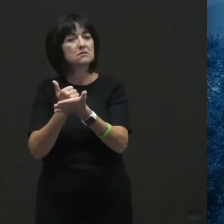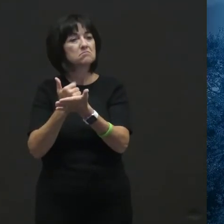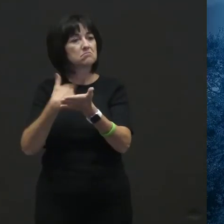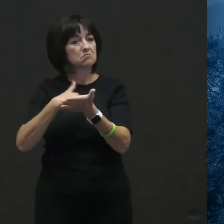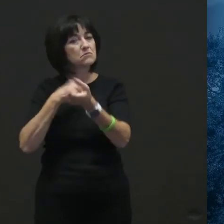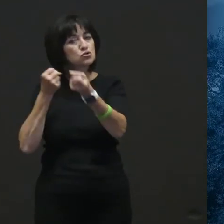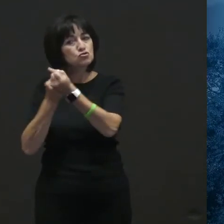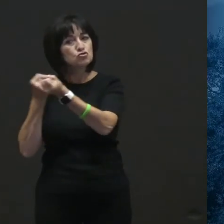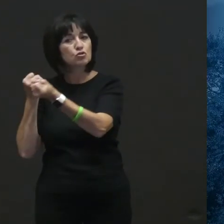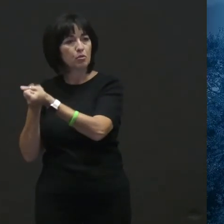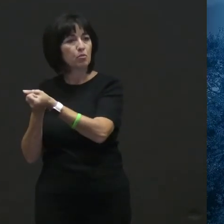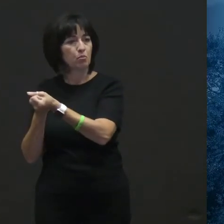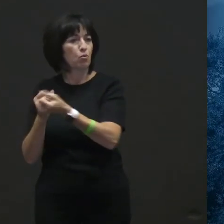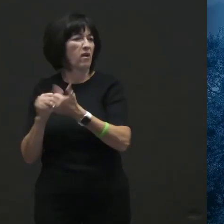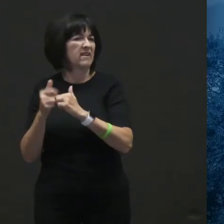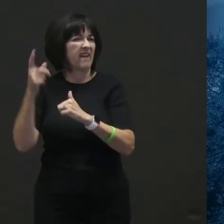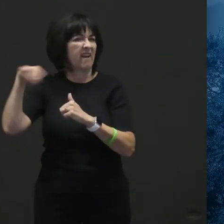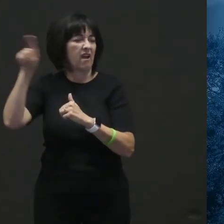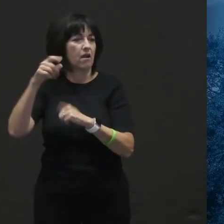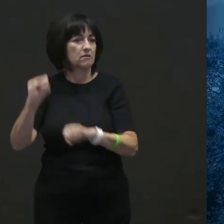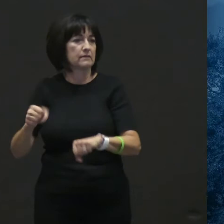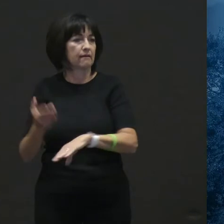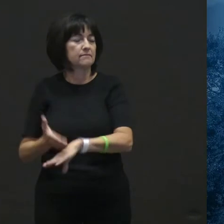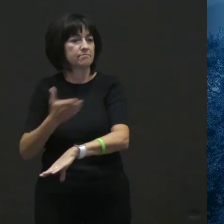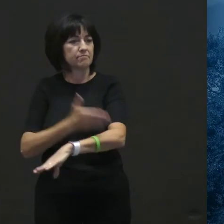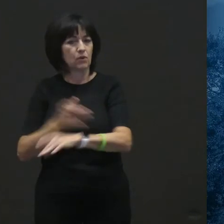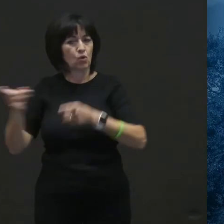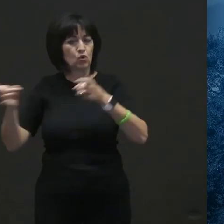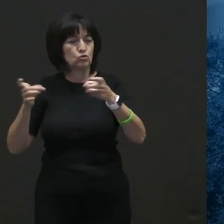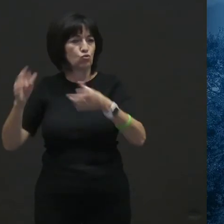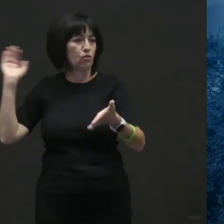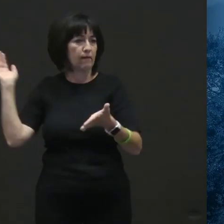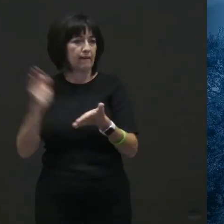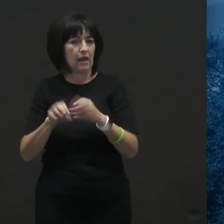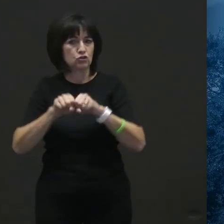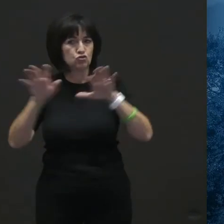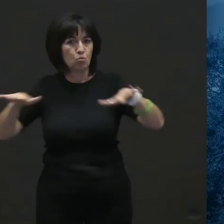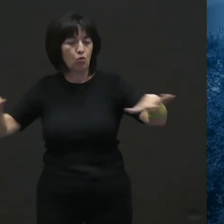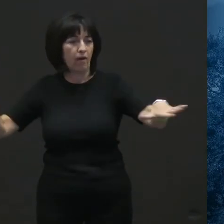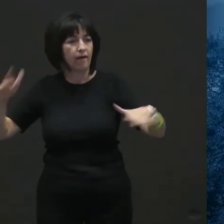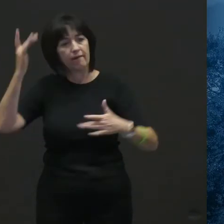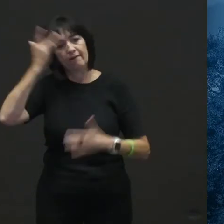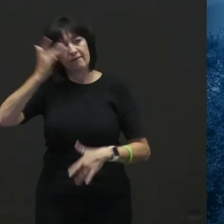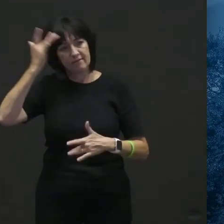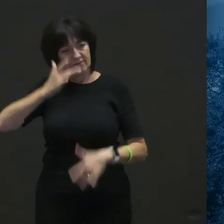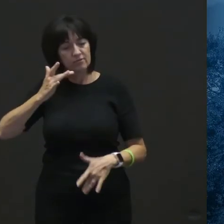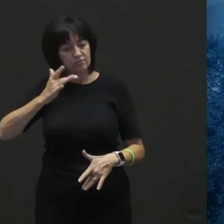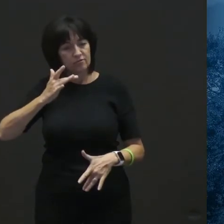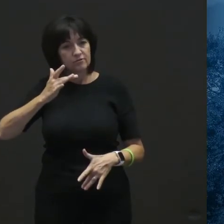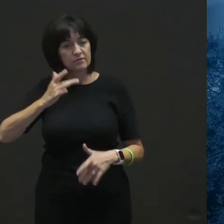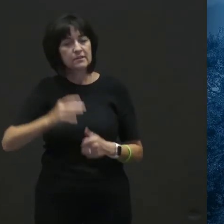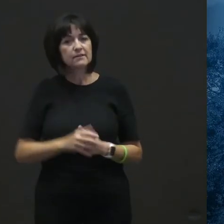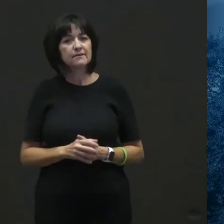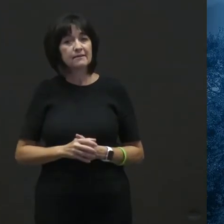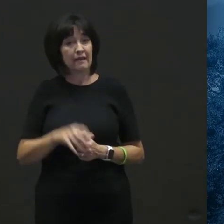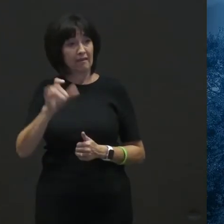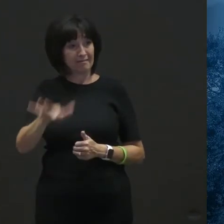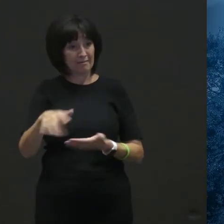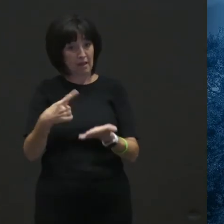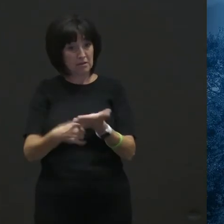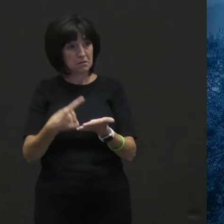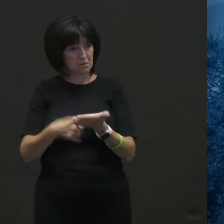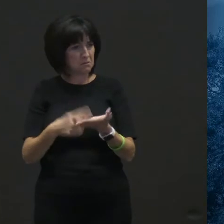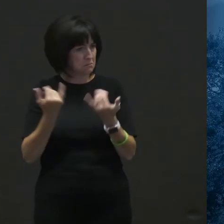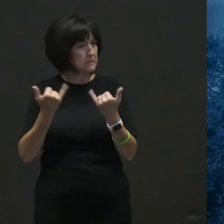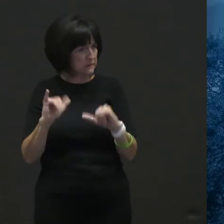infections control measures. And so, those discussions have